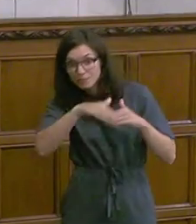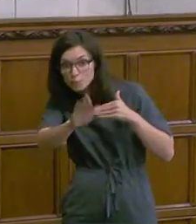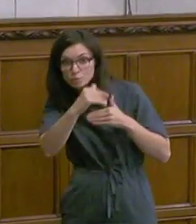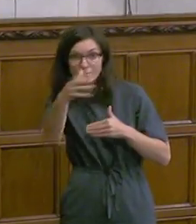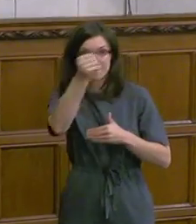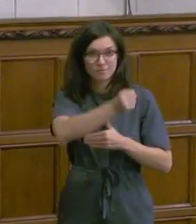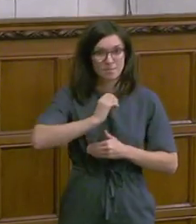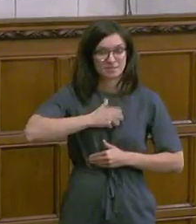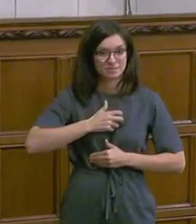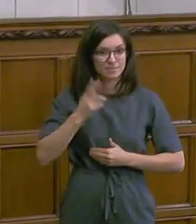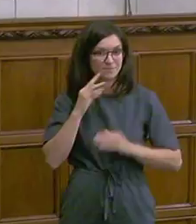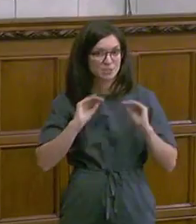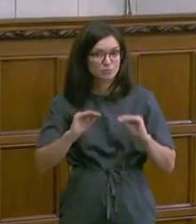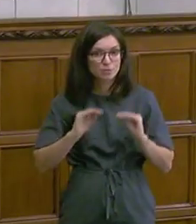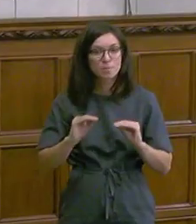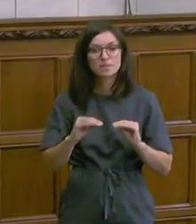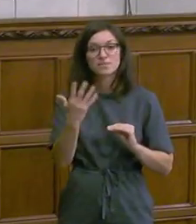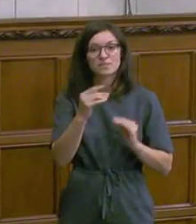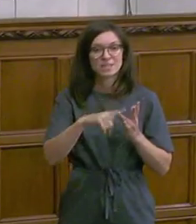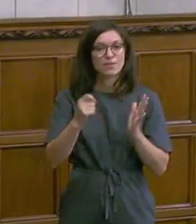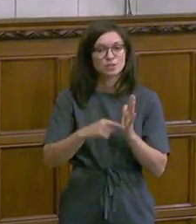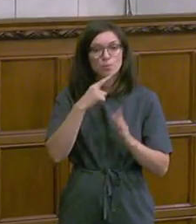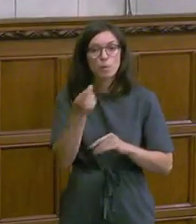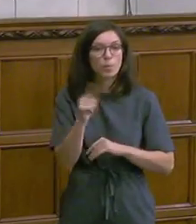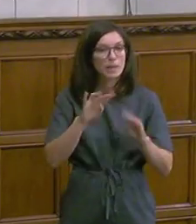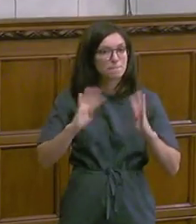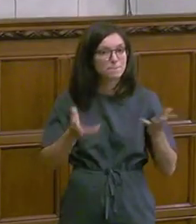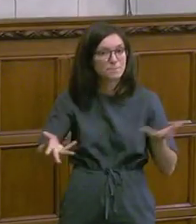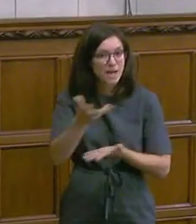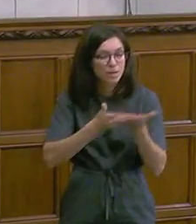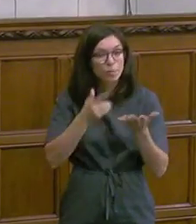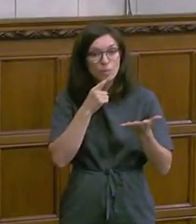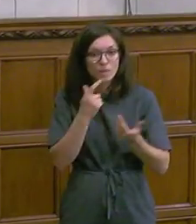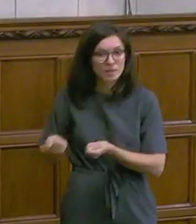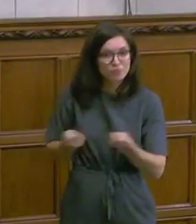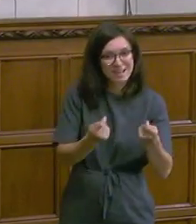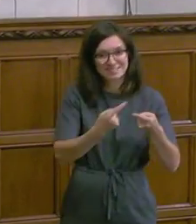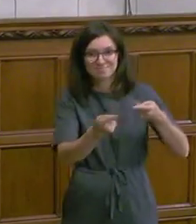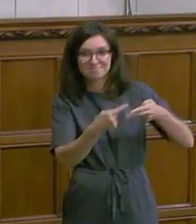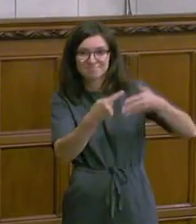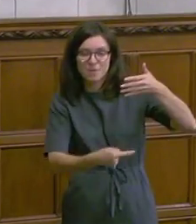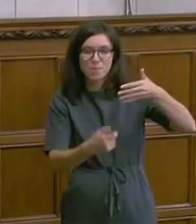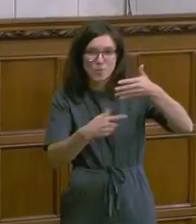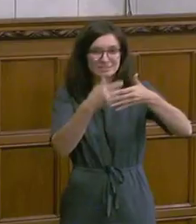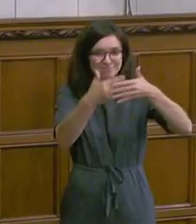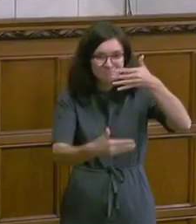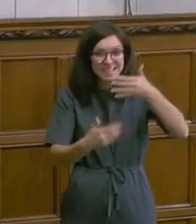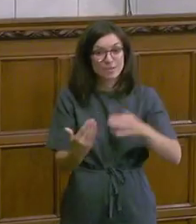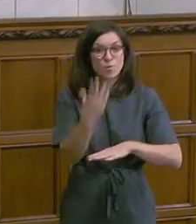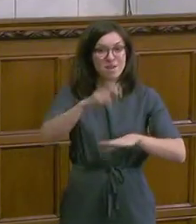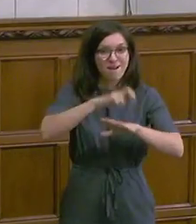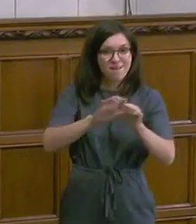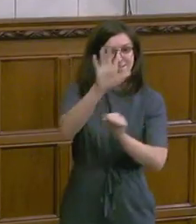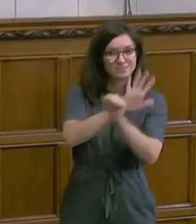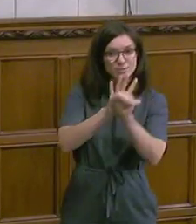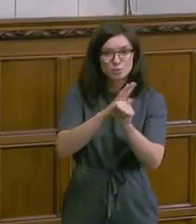whenever we return on the 15th of October, there will be some things coming before this House and before the MPs, and the Secretary of State for Northern Ireland is beginning the process of bringing